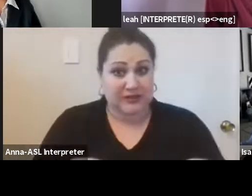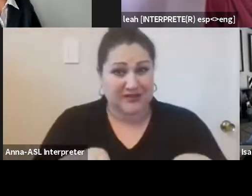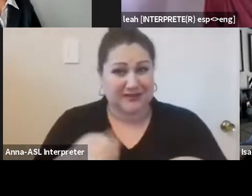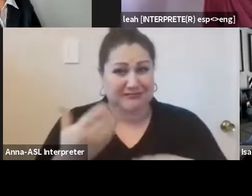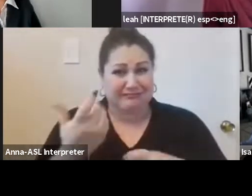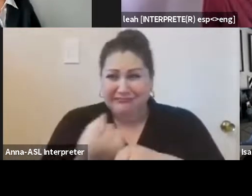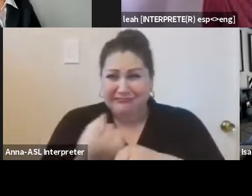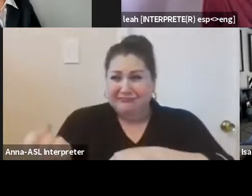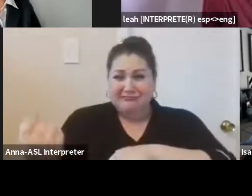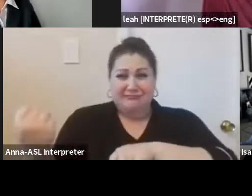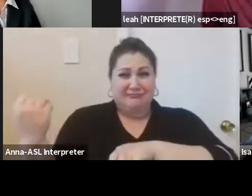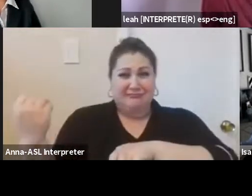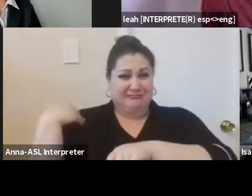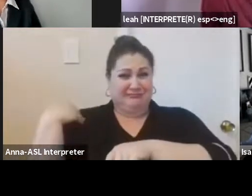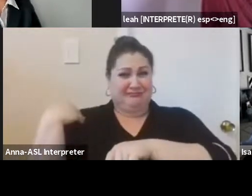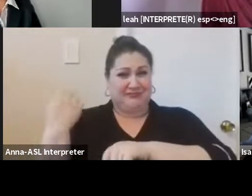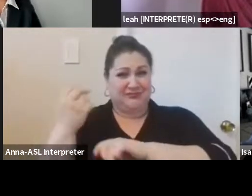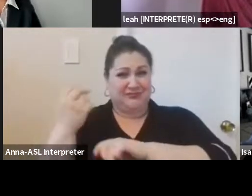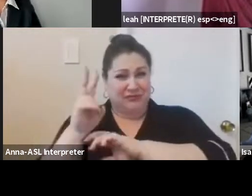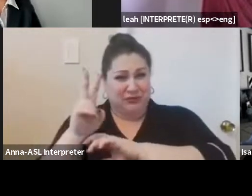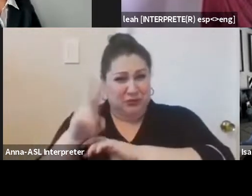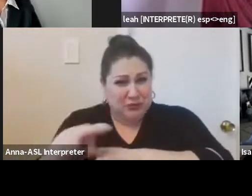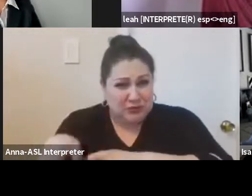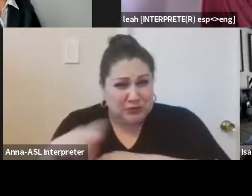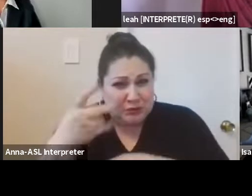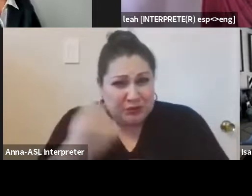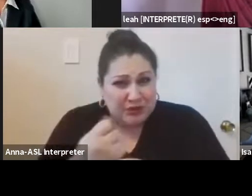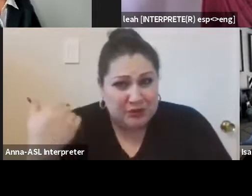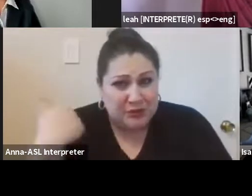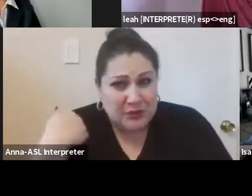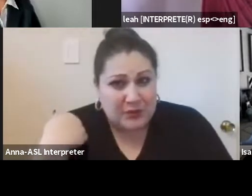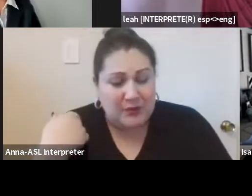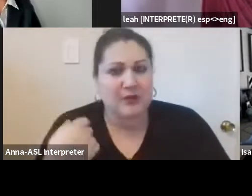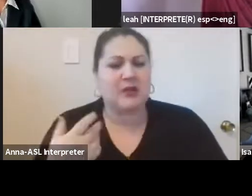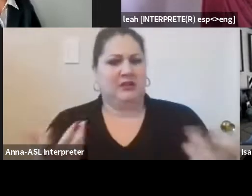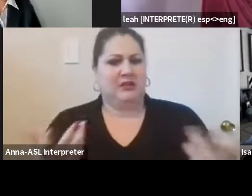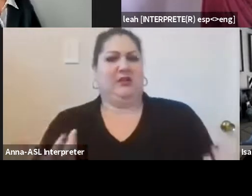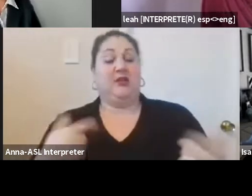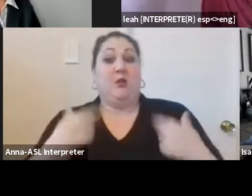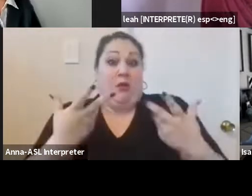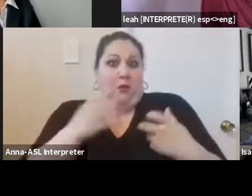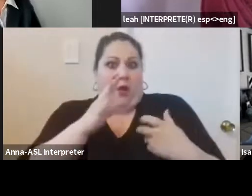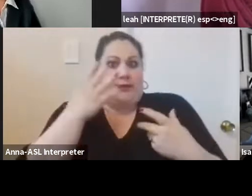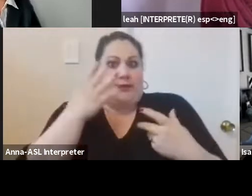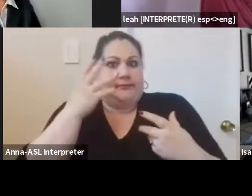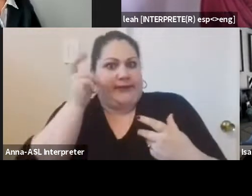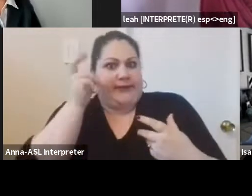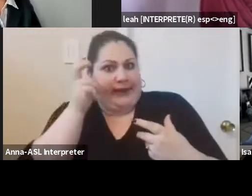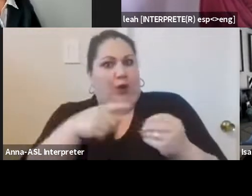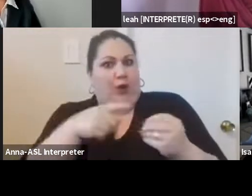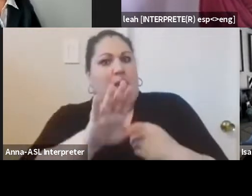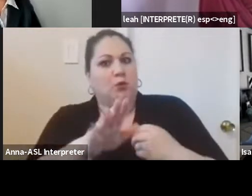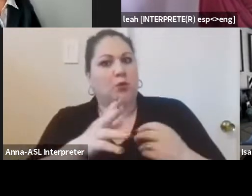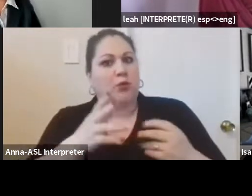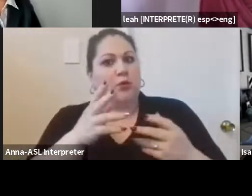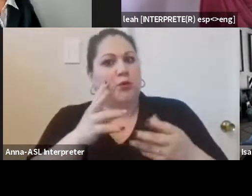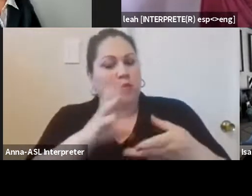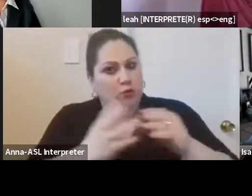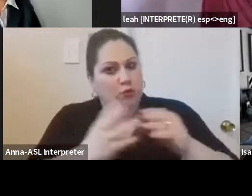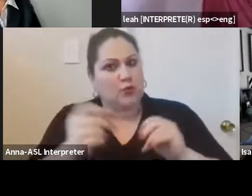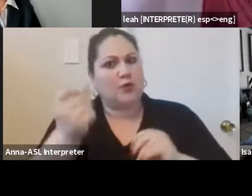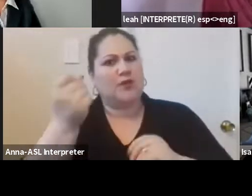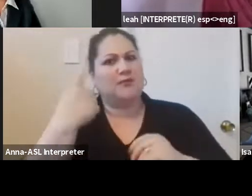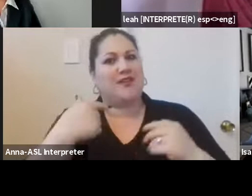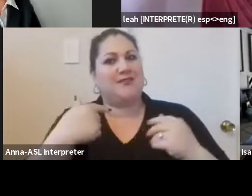domestic violence. I want you to share your backstory, but I also have to ask, was the domestic violence ever